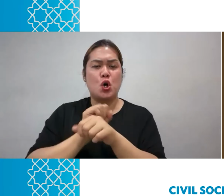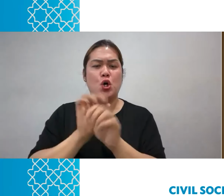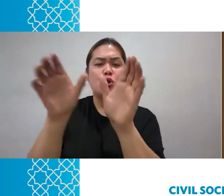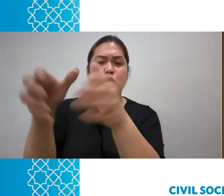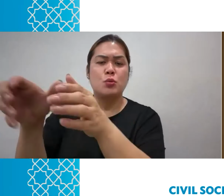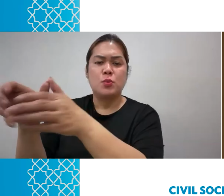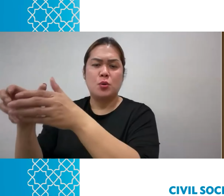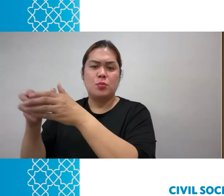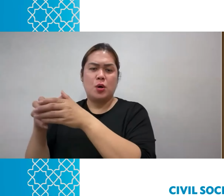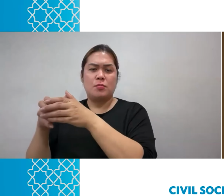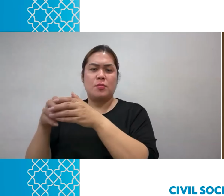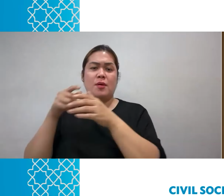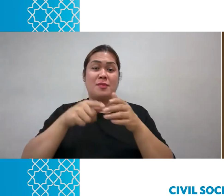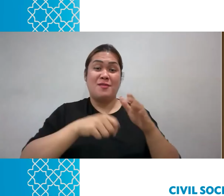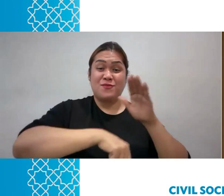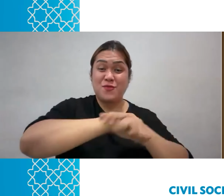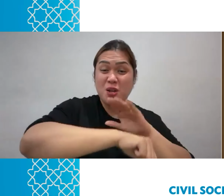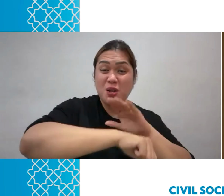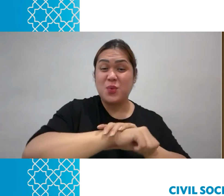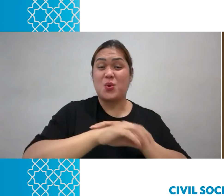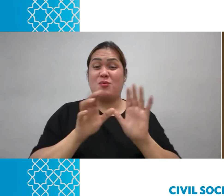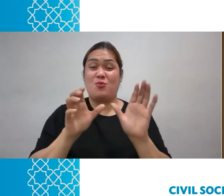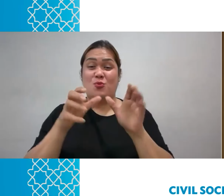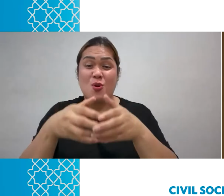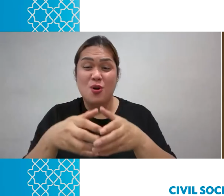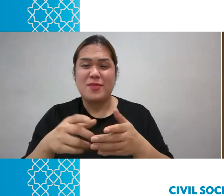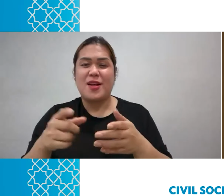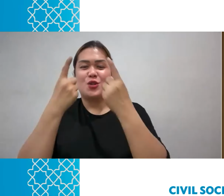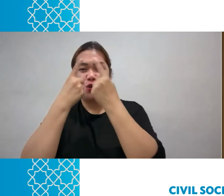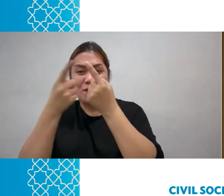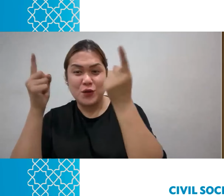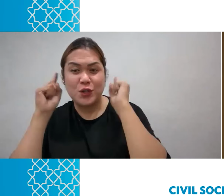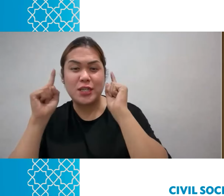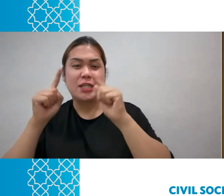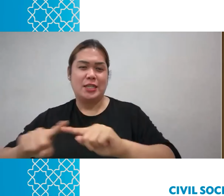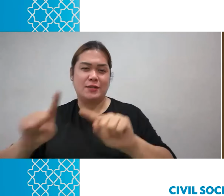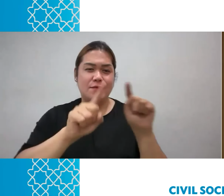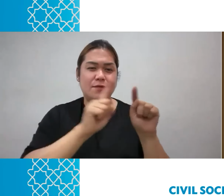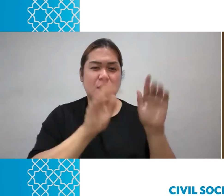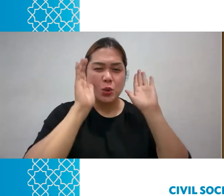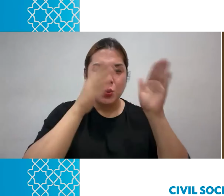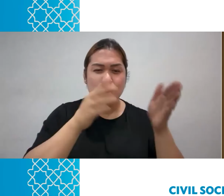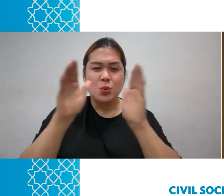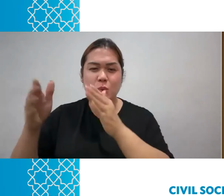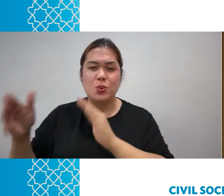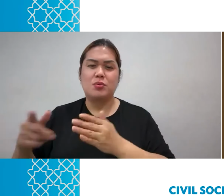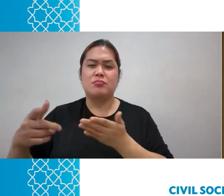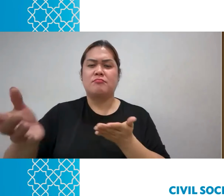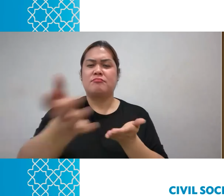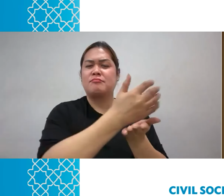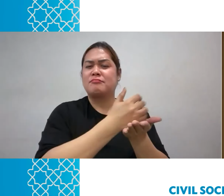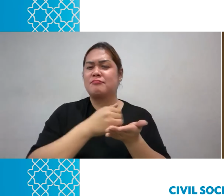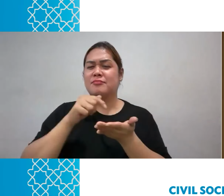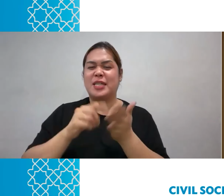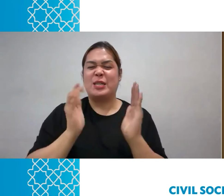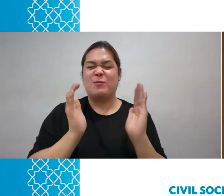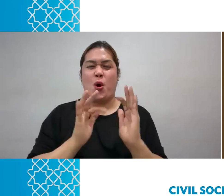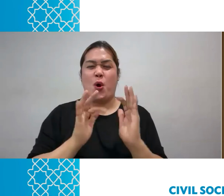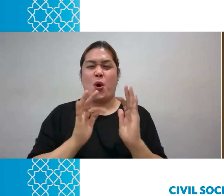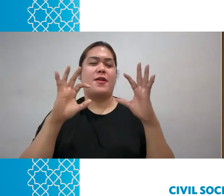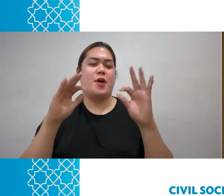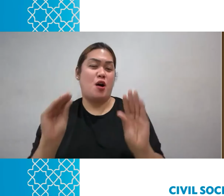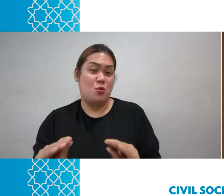groups across the city and collect more at a small scale targeted feedback from youth. So there are different levels to do it, but in any